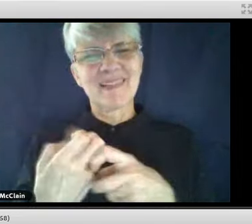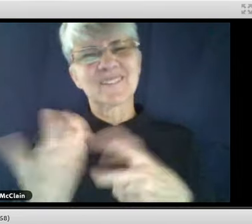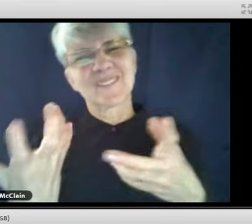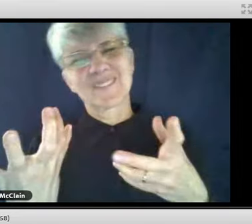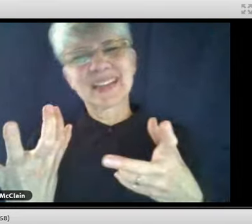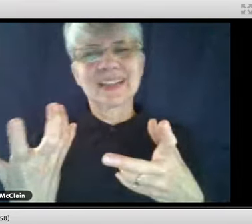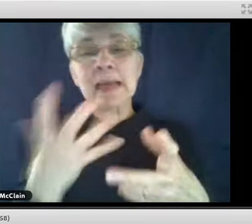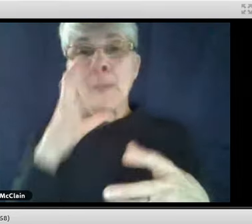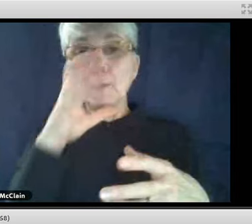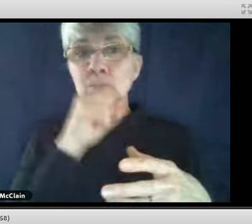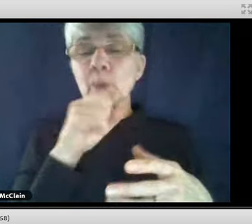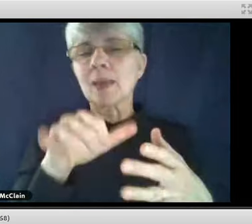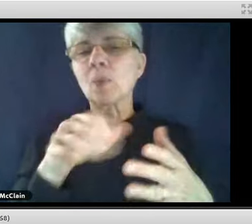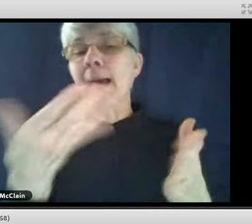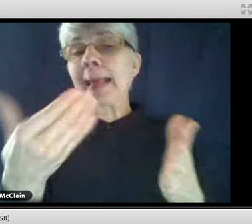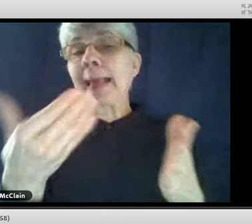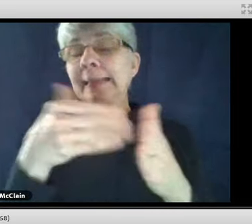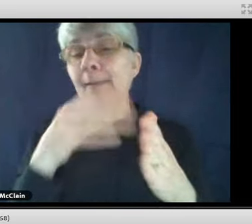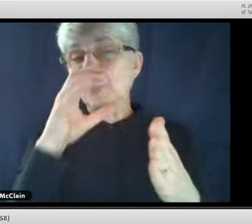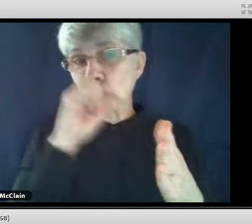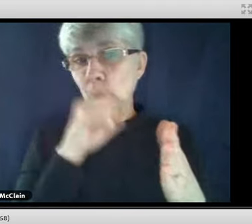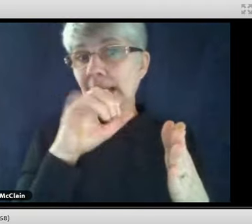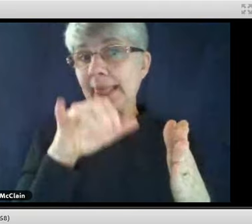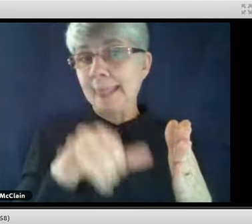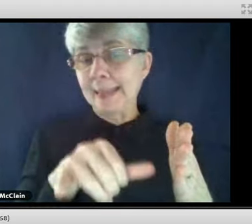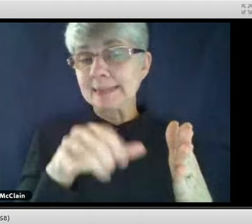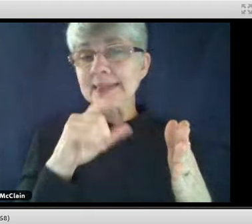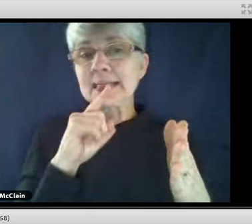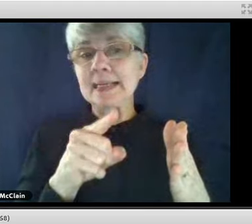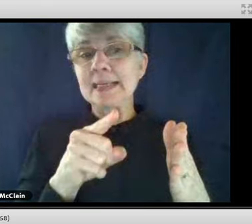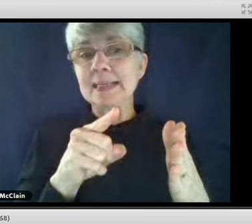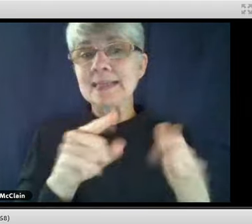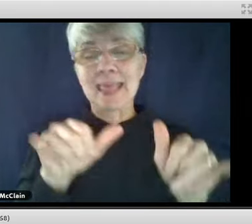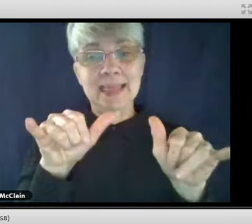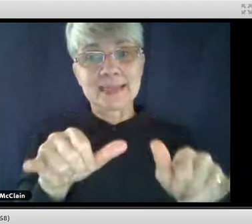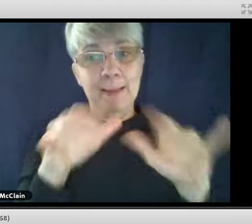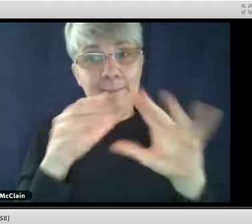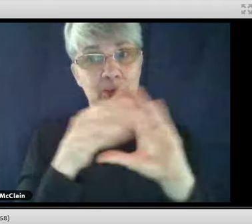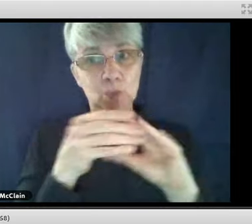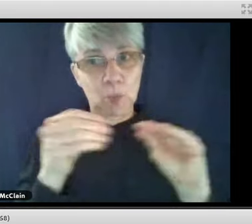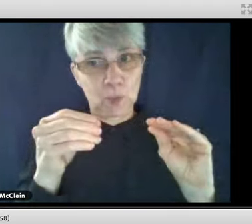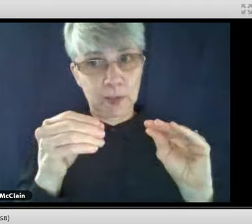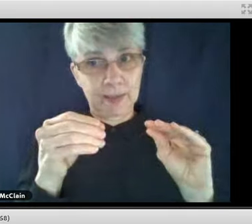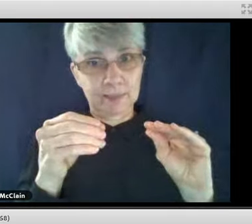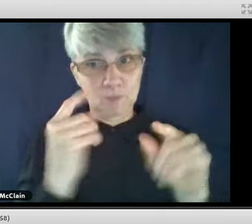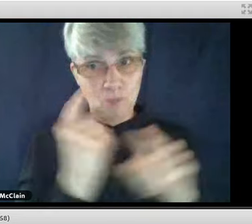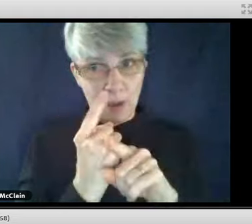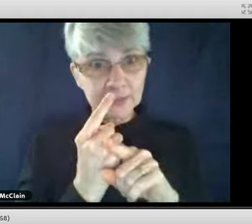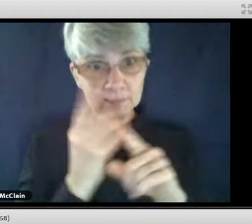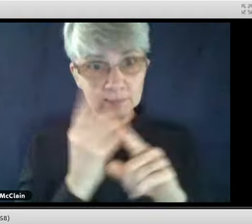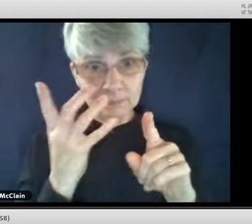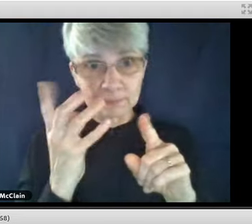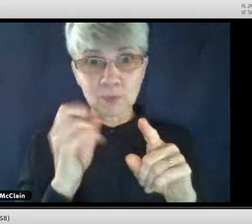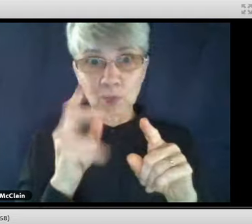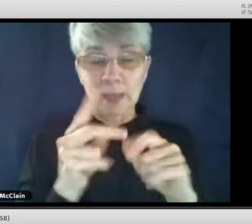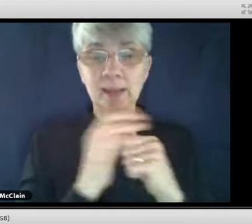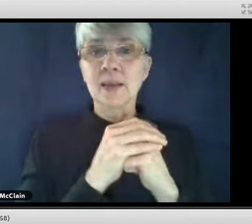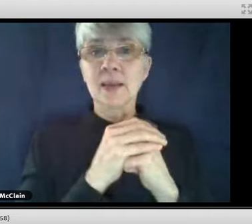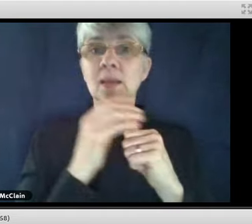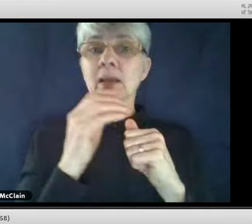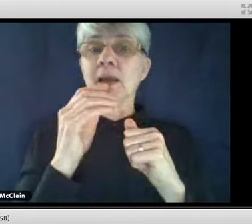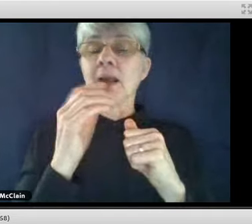because presumably, okay, once again, presumably this is the same story, right?